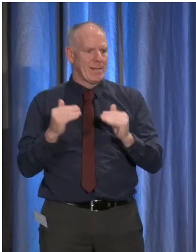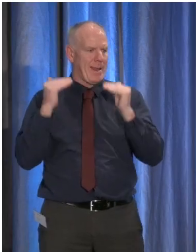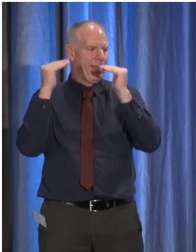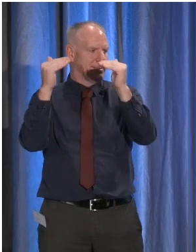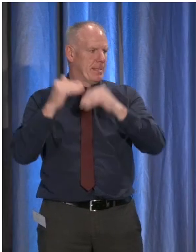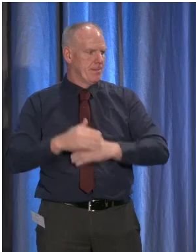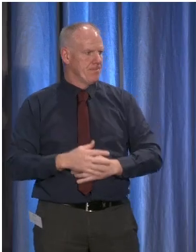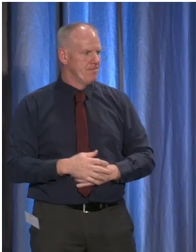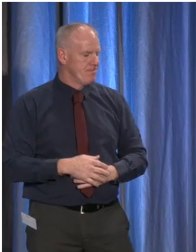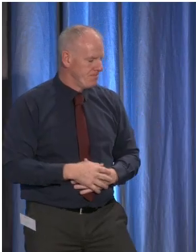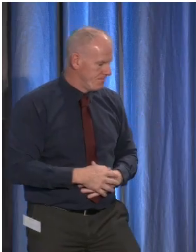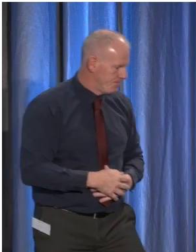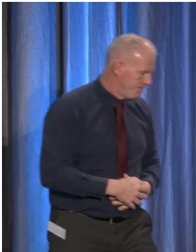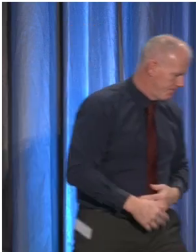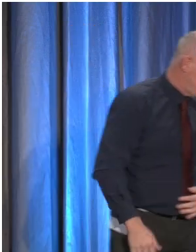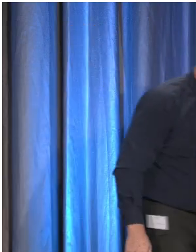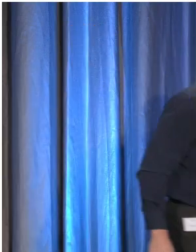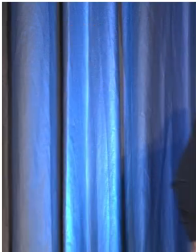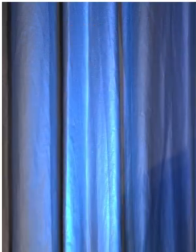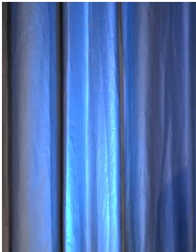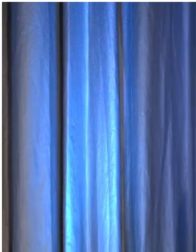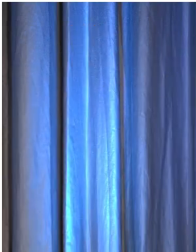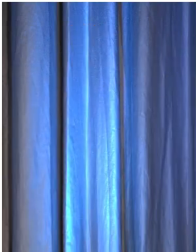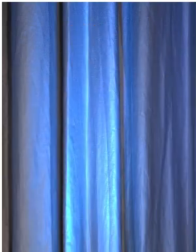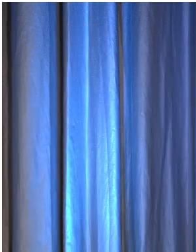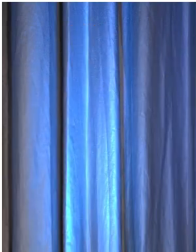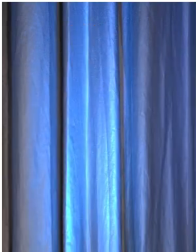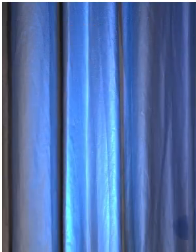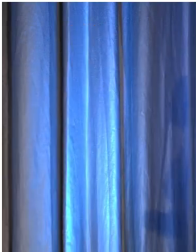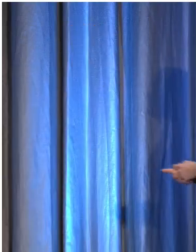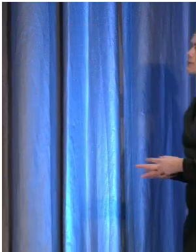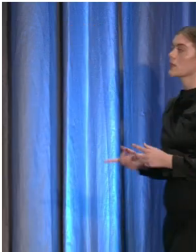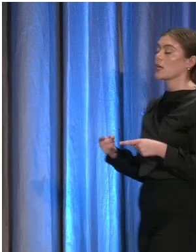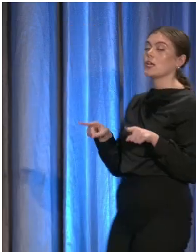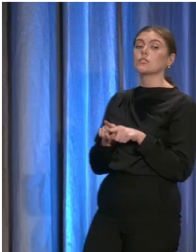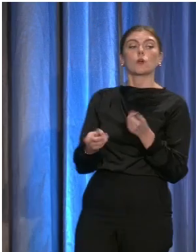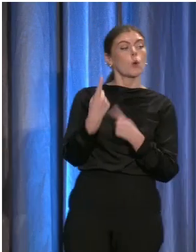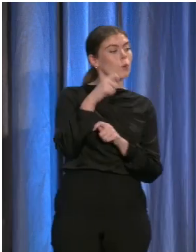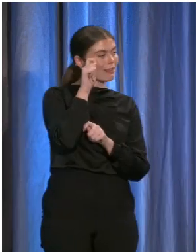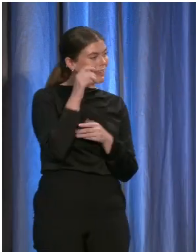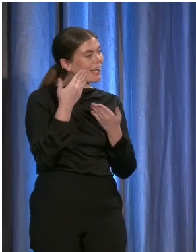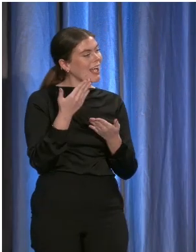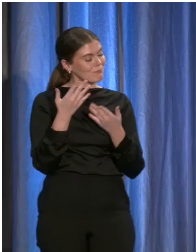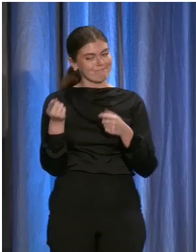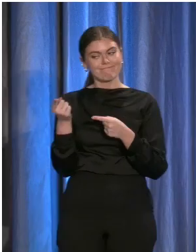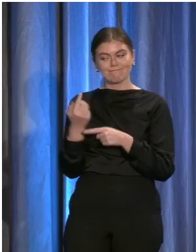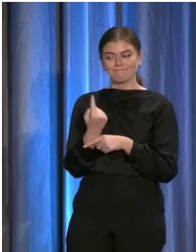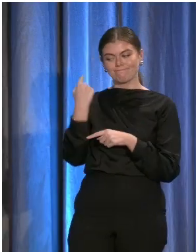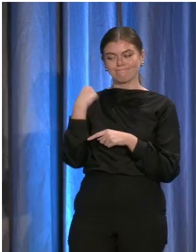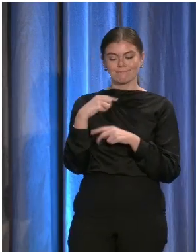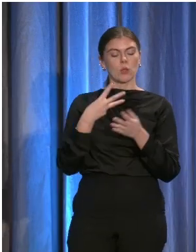class. We also think that participants were, at the time of scarcity,